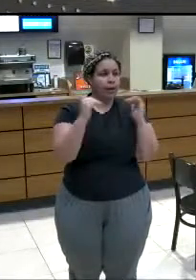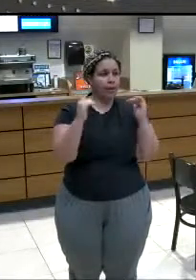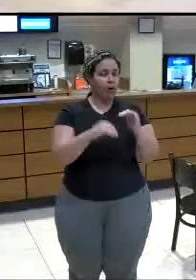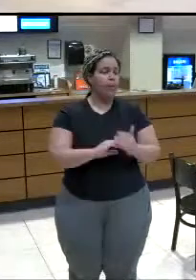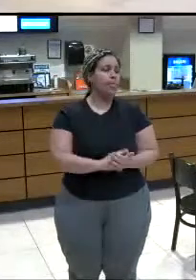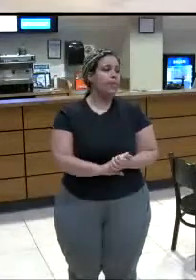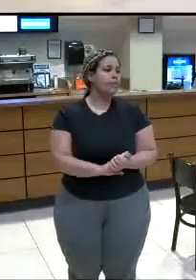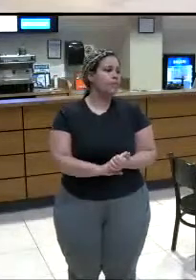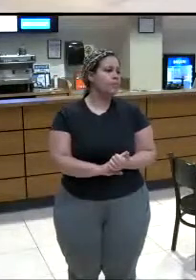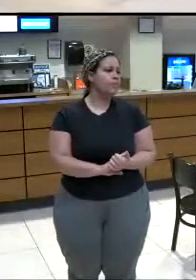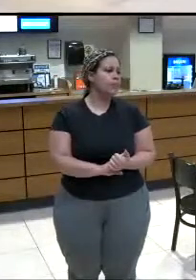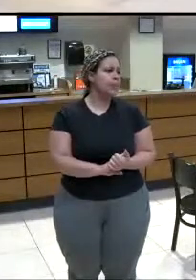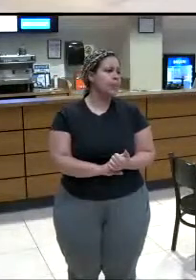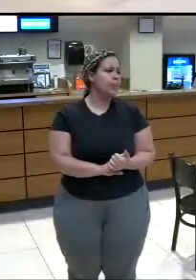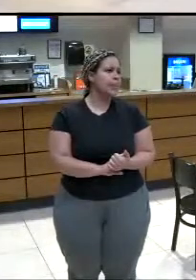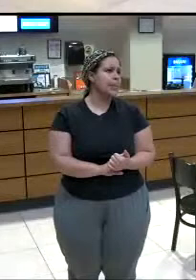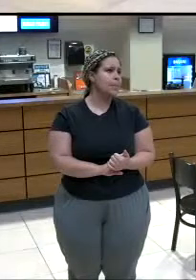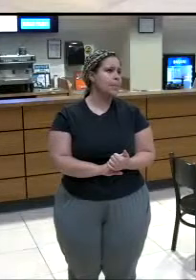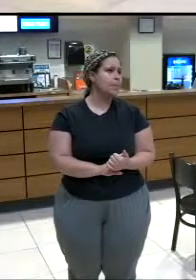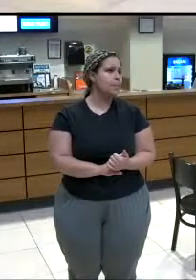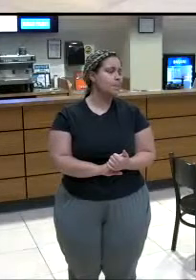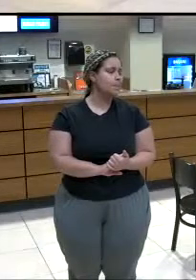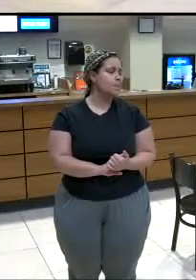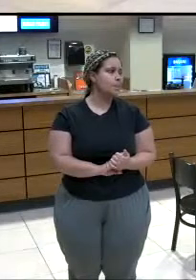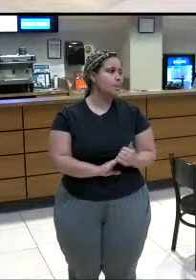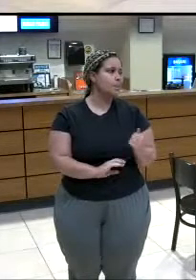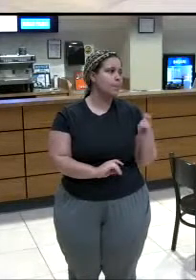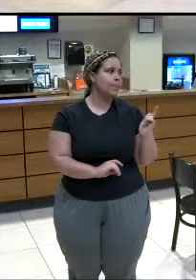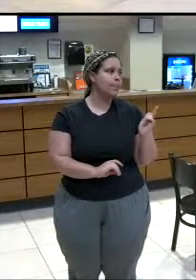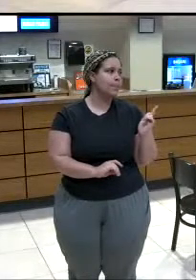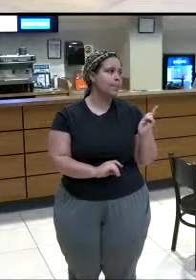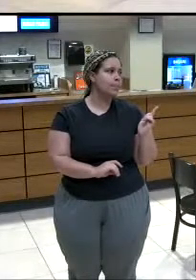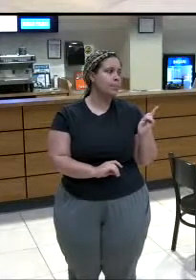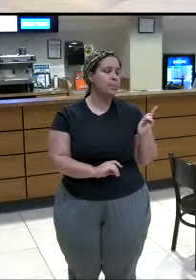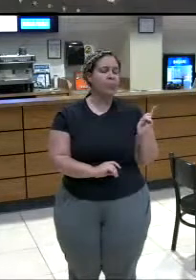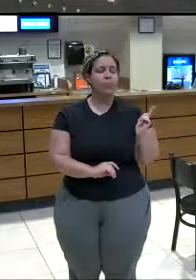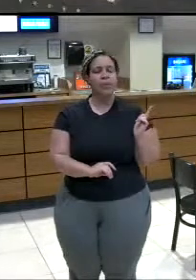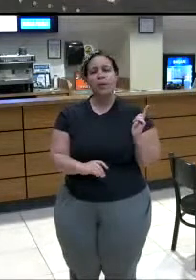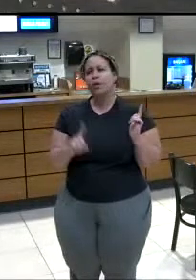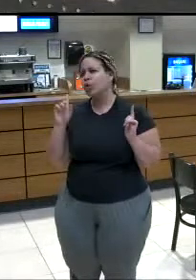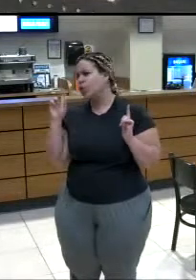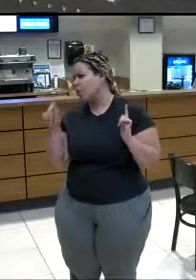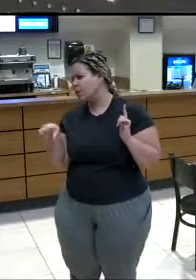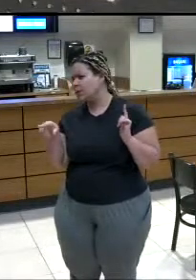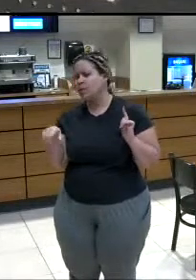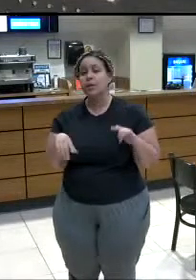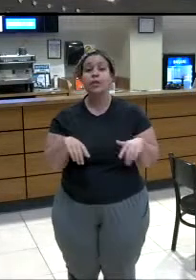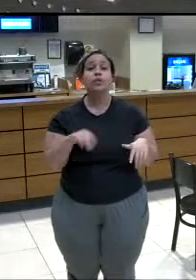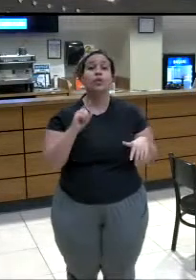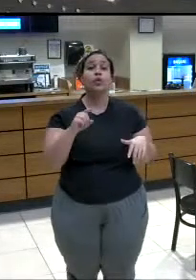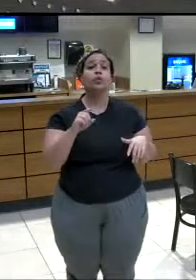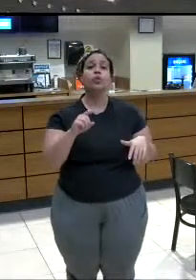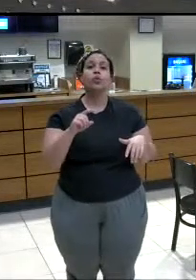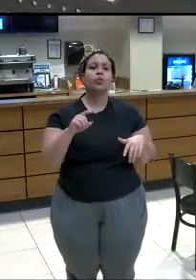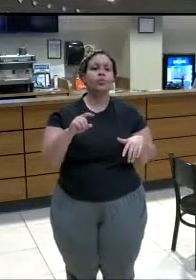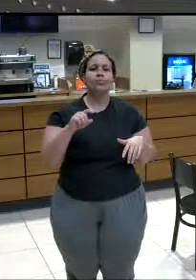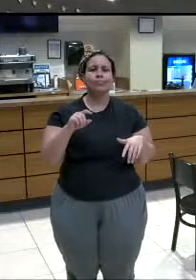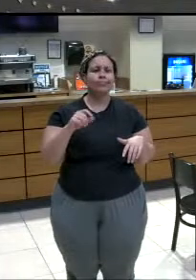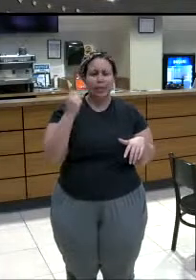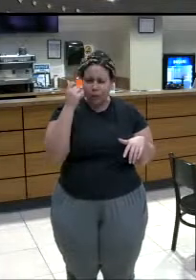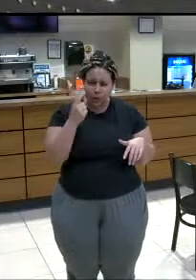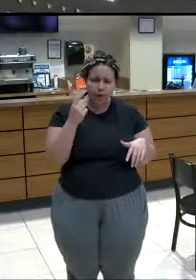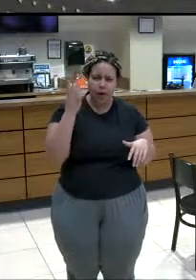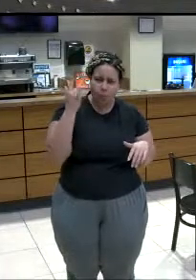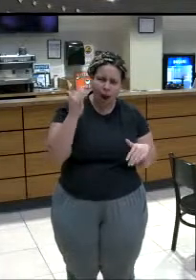So your question is? I guess I was wondering what you think that the discrepancy might be, or ways